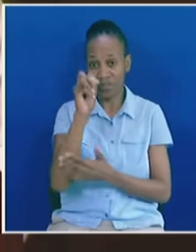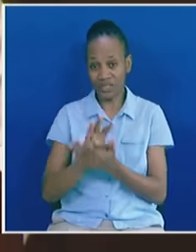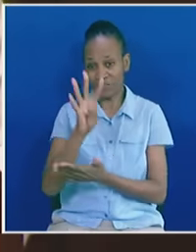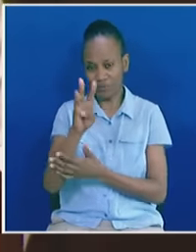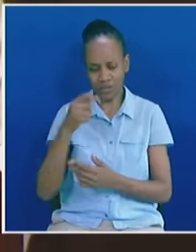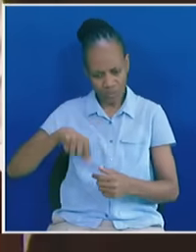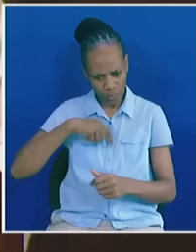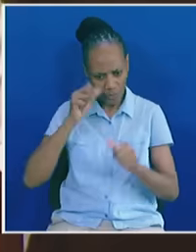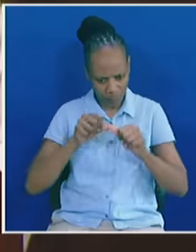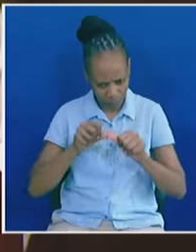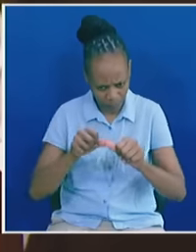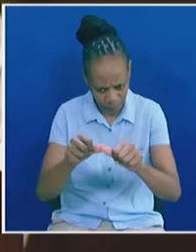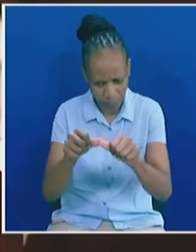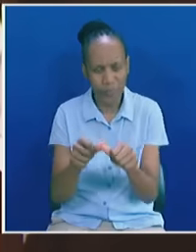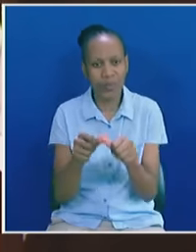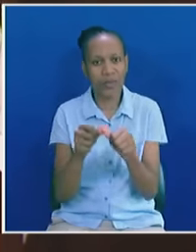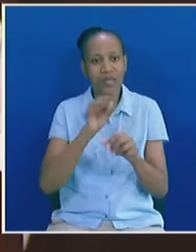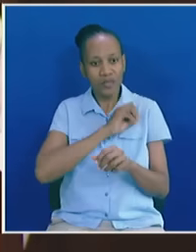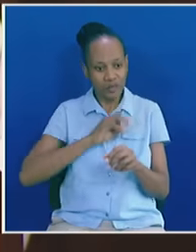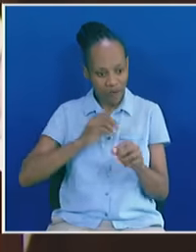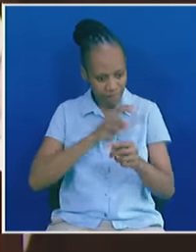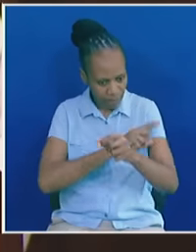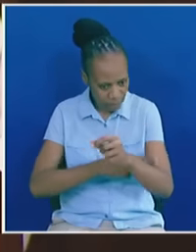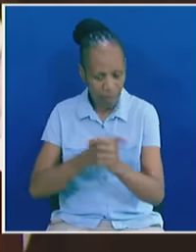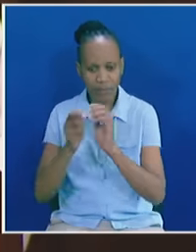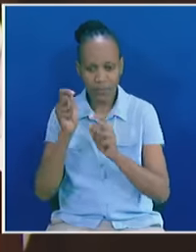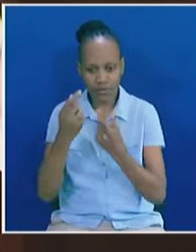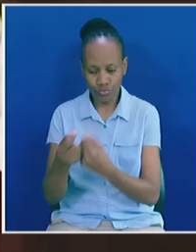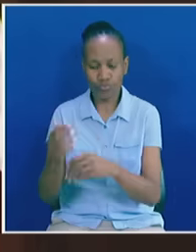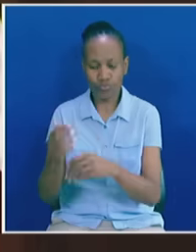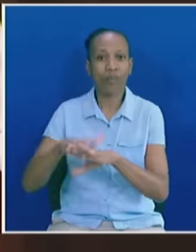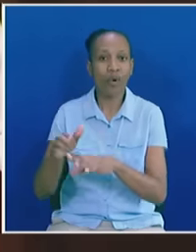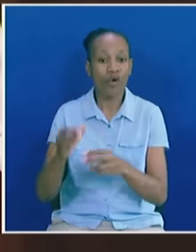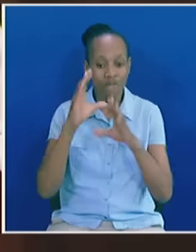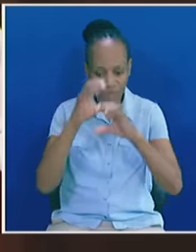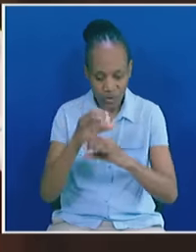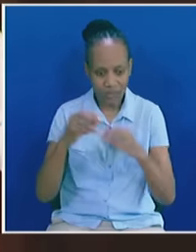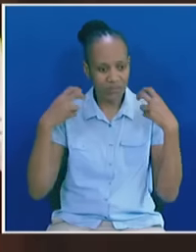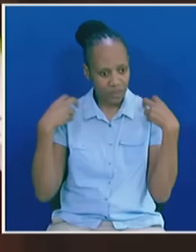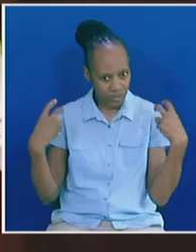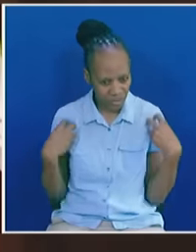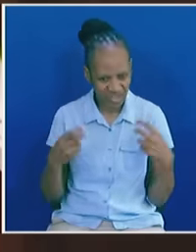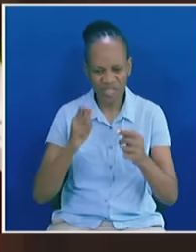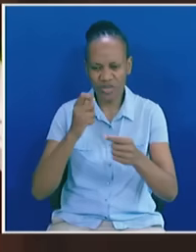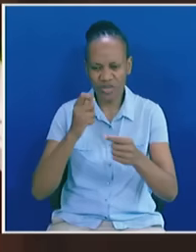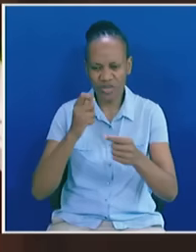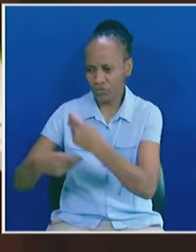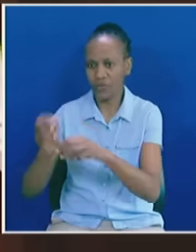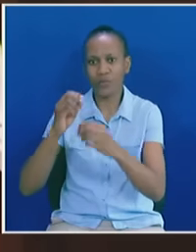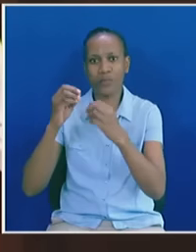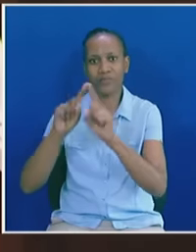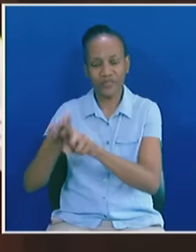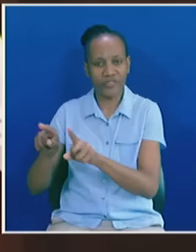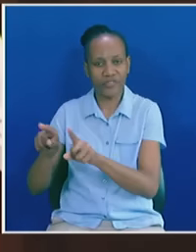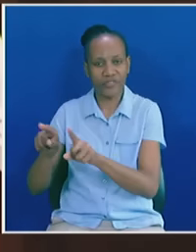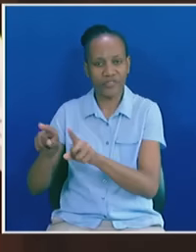resource capacity with specific emphasis on core business, that is security and bolstering tradecraft. I am happy to inform this House that